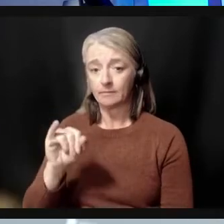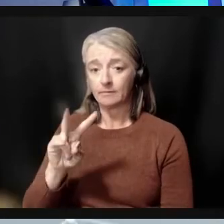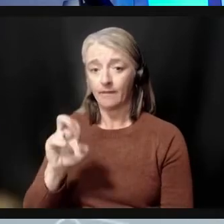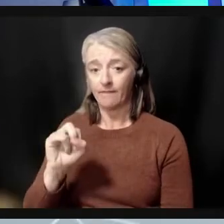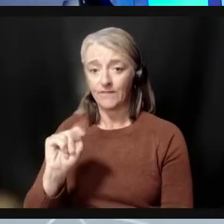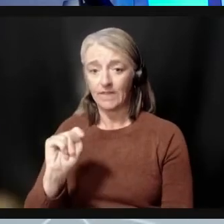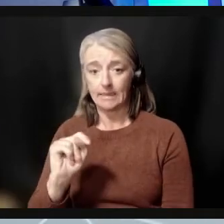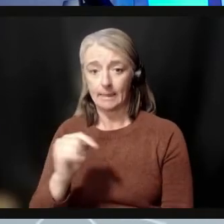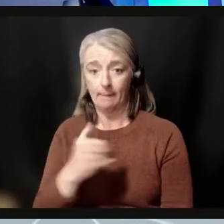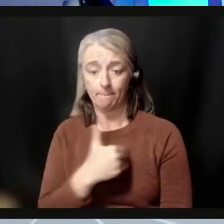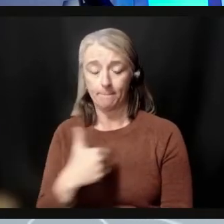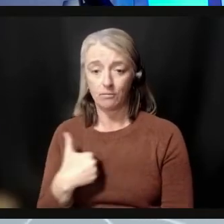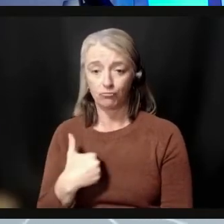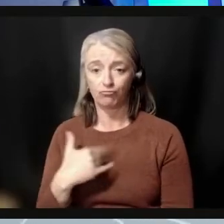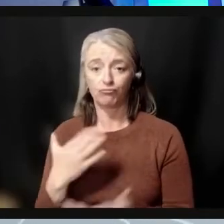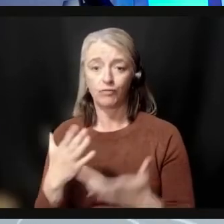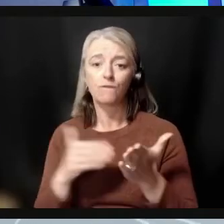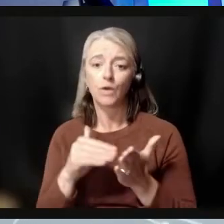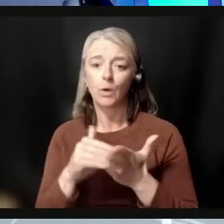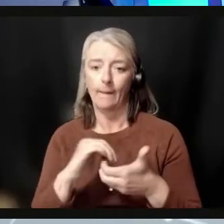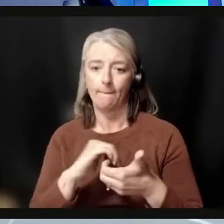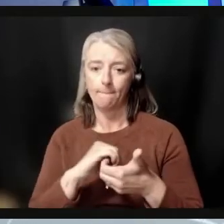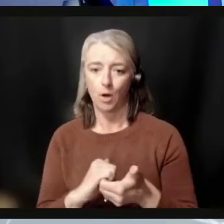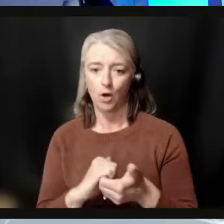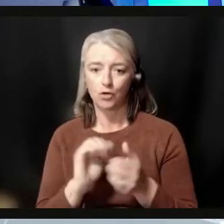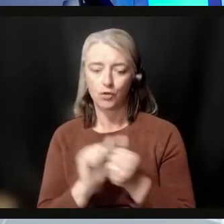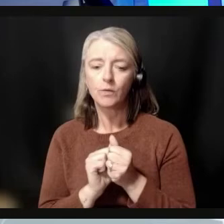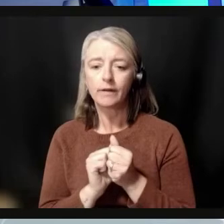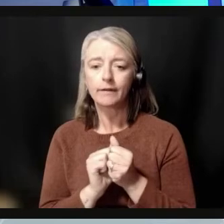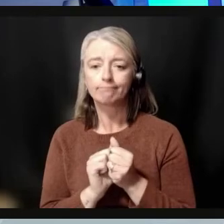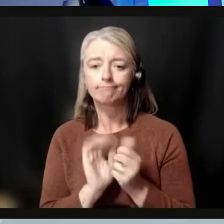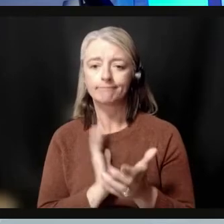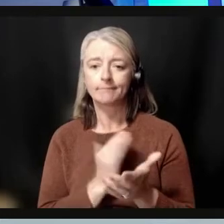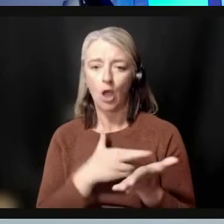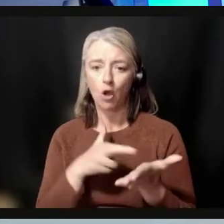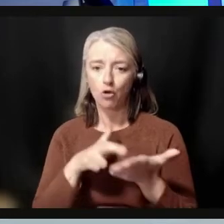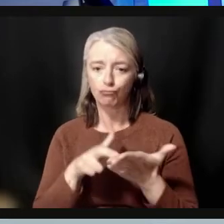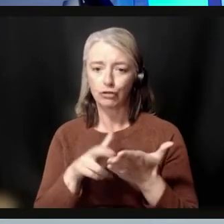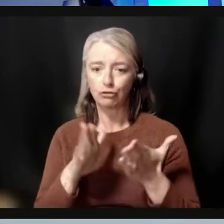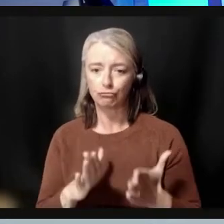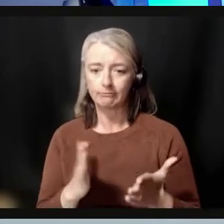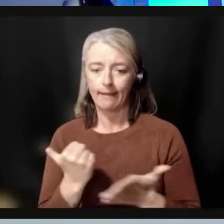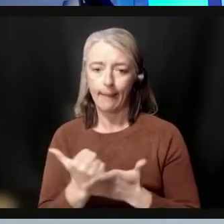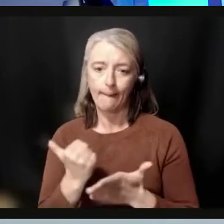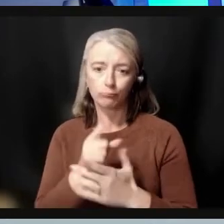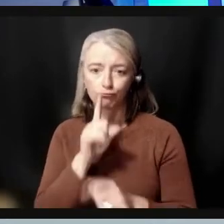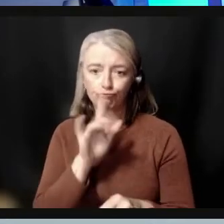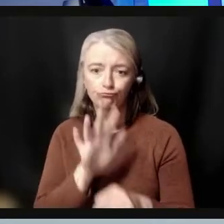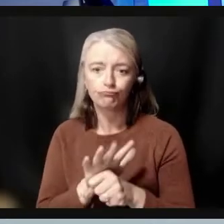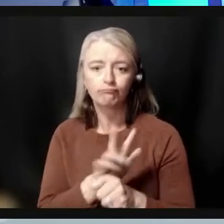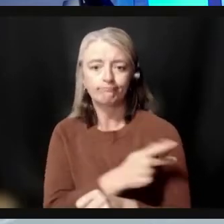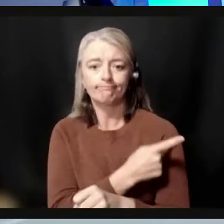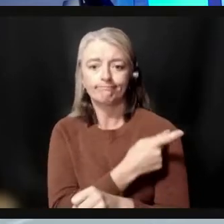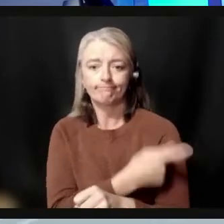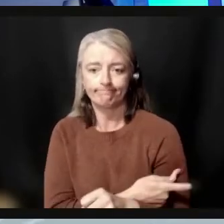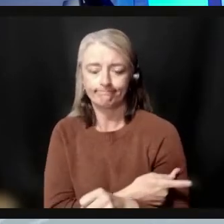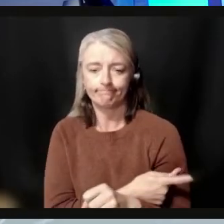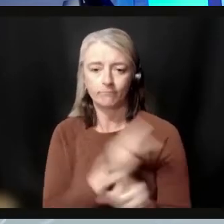frequently partner with a number of our researchers here to help ensure that they have the patient